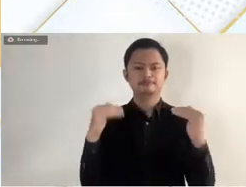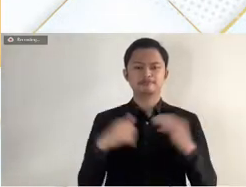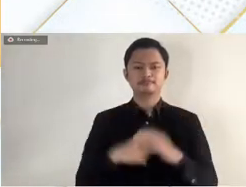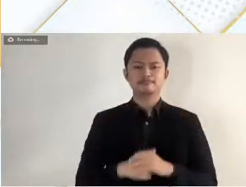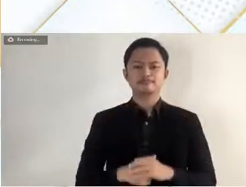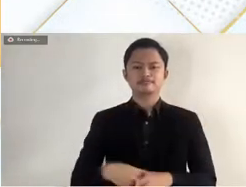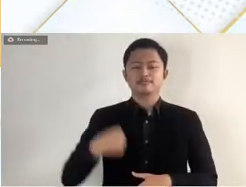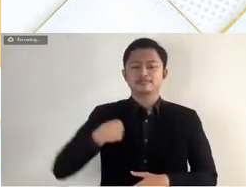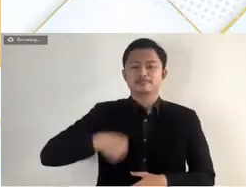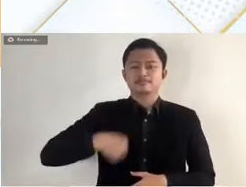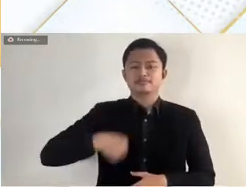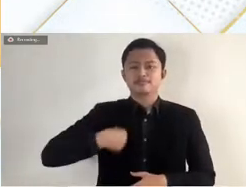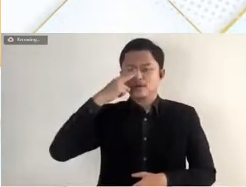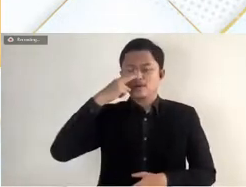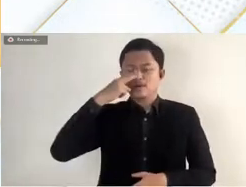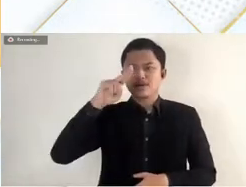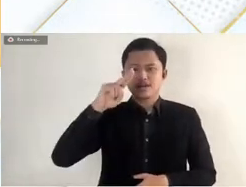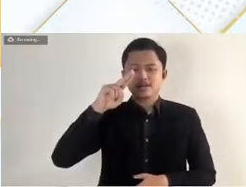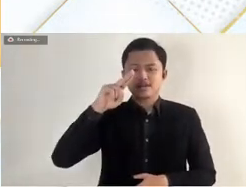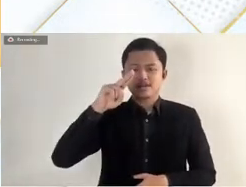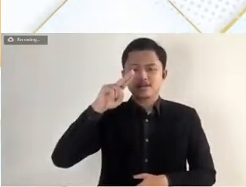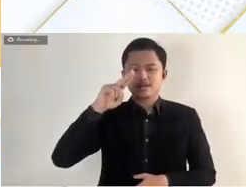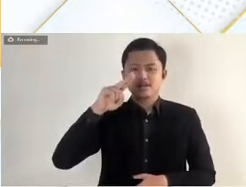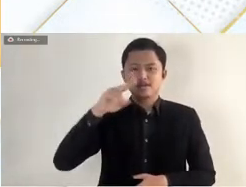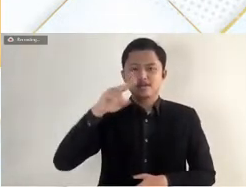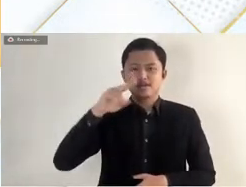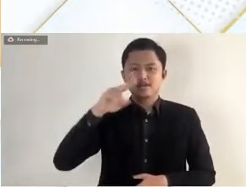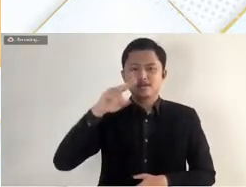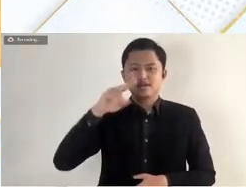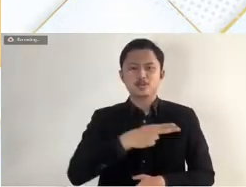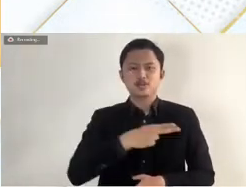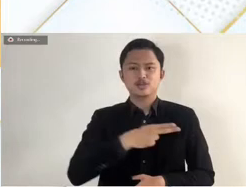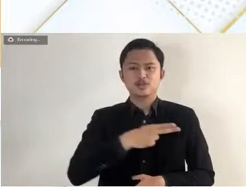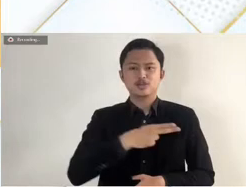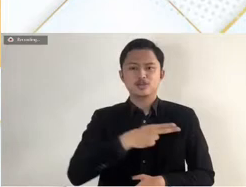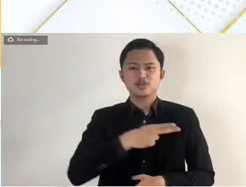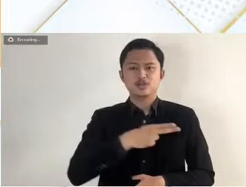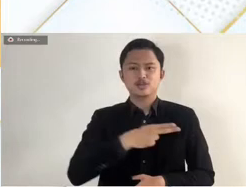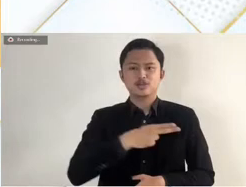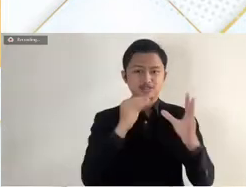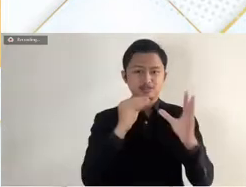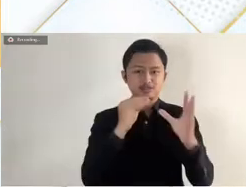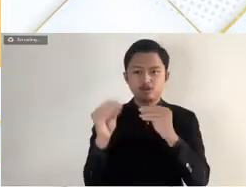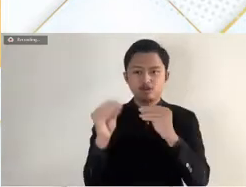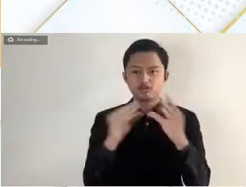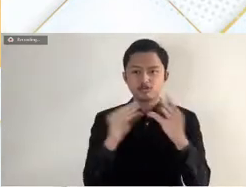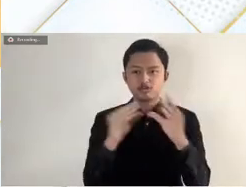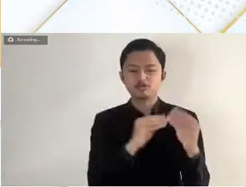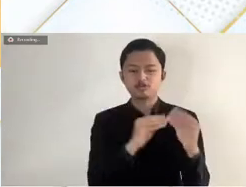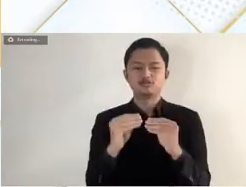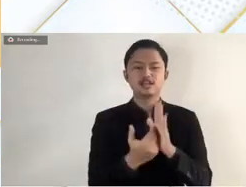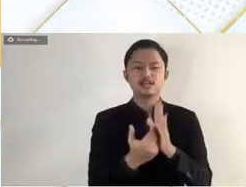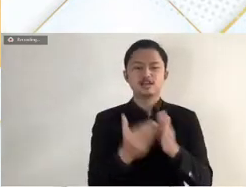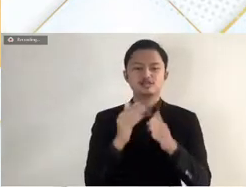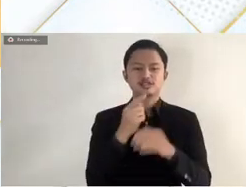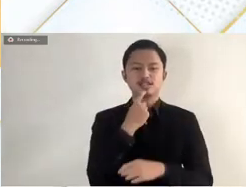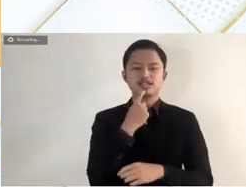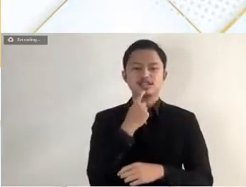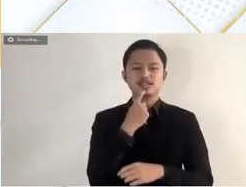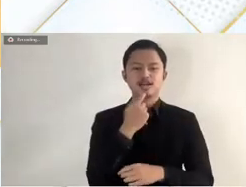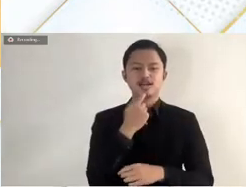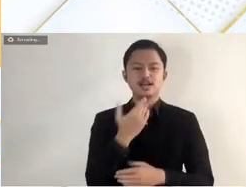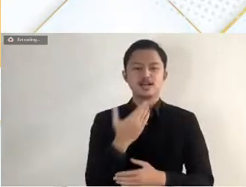Foreign Affairs of the Republic of Indonesia organized a talk show, a special episode on broad theme of pursuing and